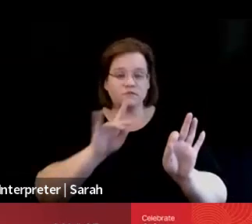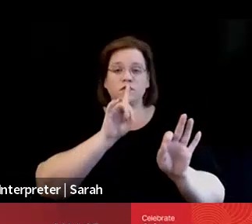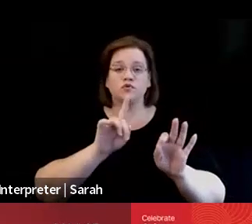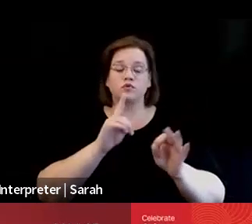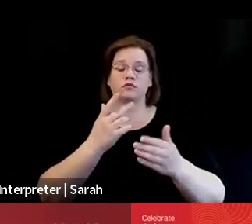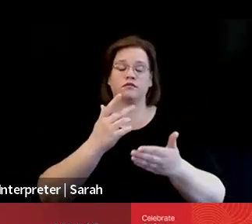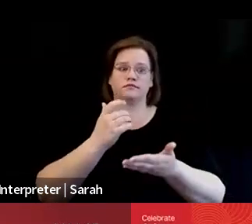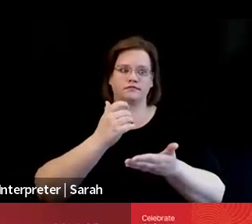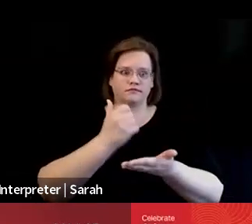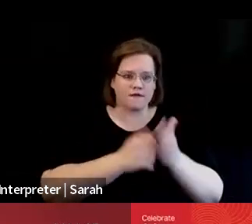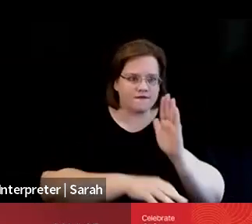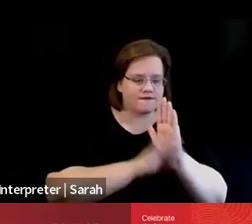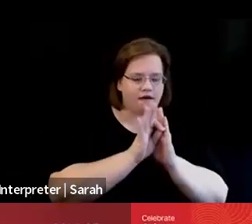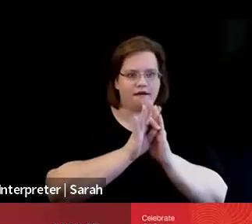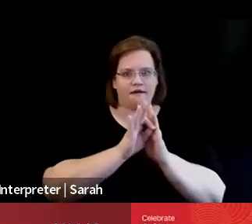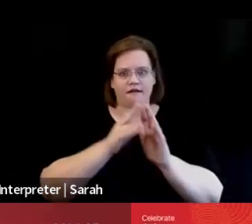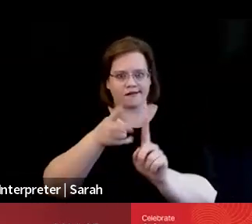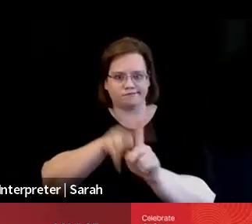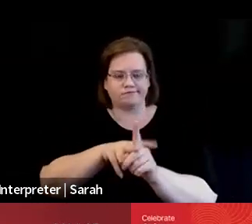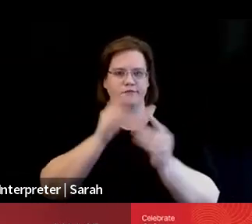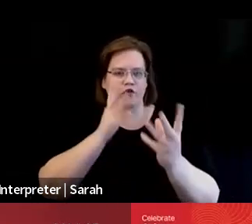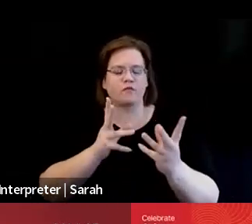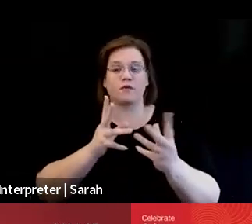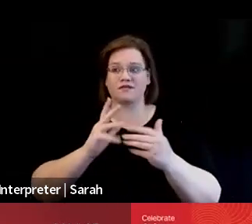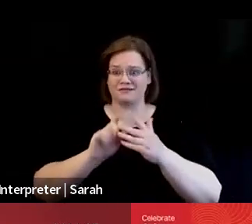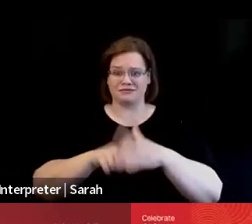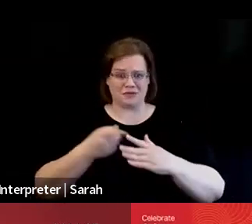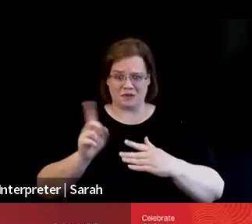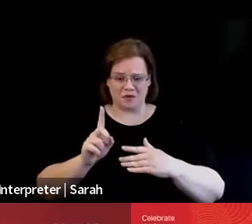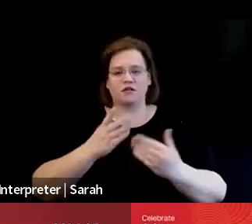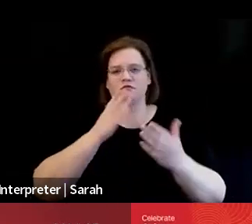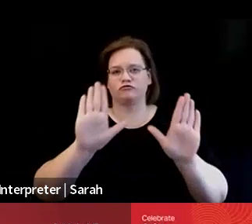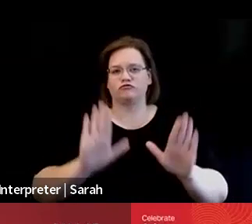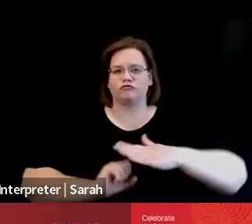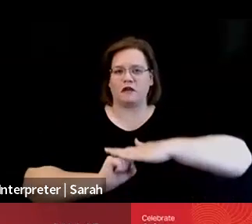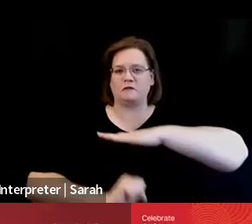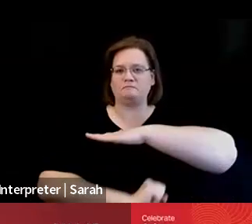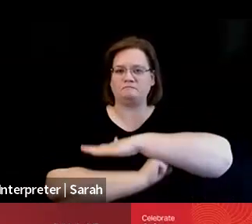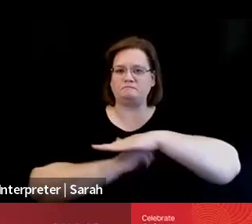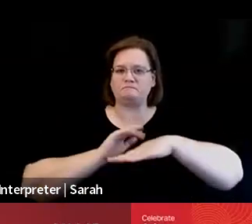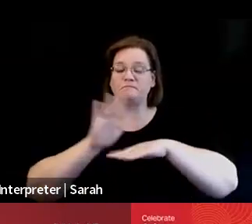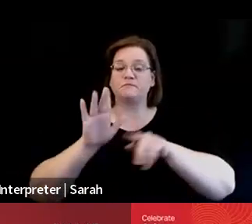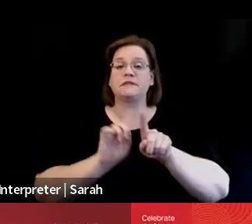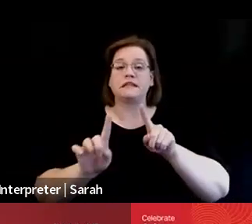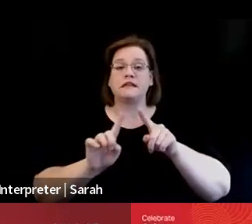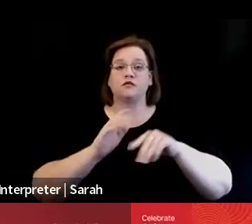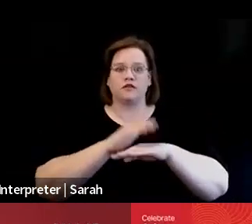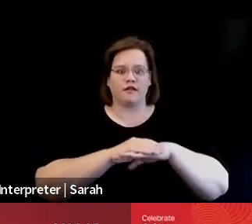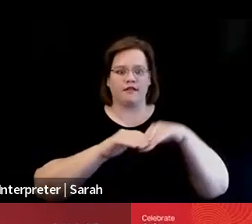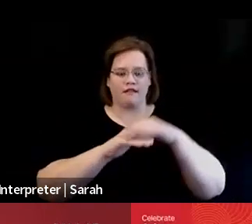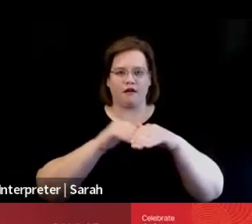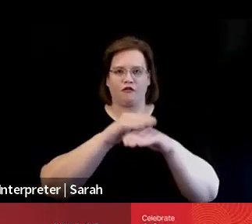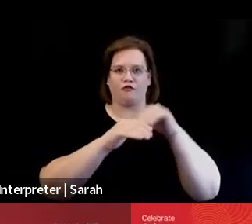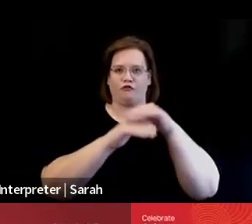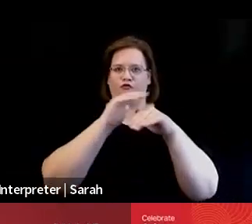information. How the heck do you get started with that? I think it provides a really nice framework. And talks about the different layers that you could start